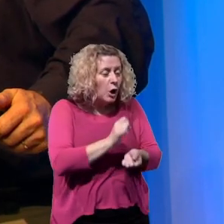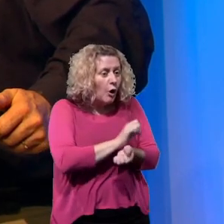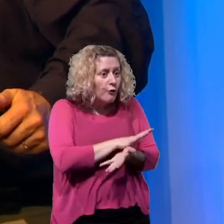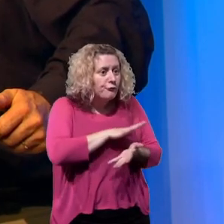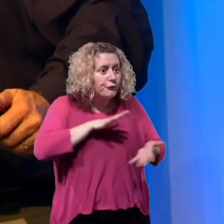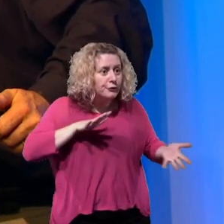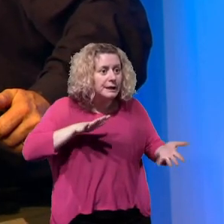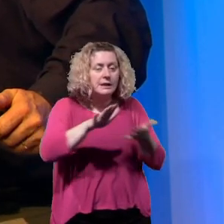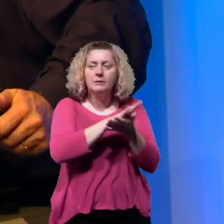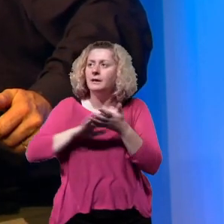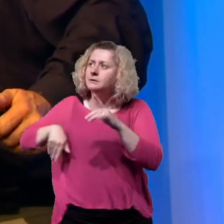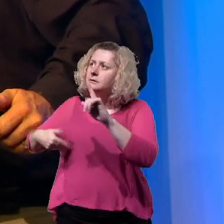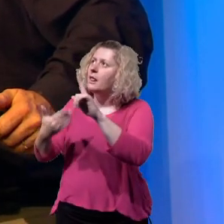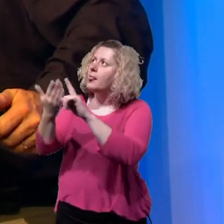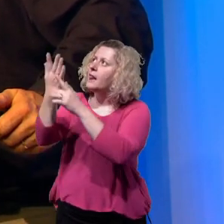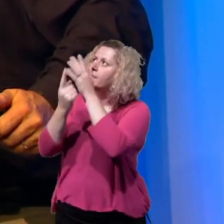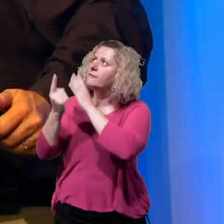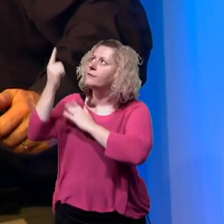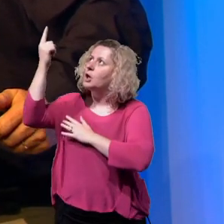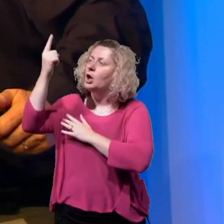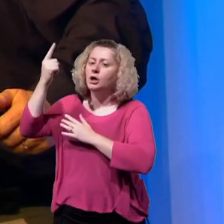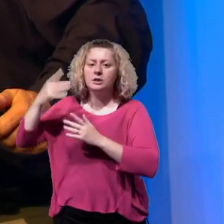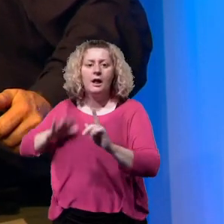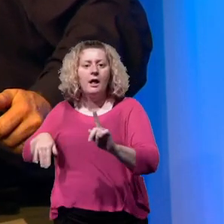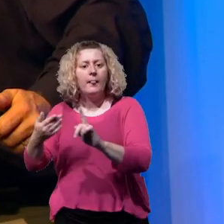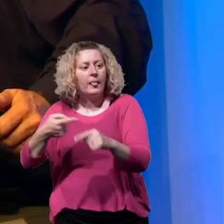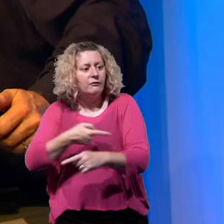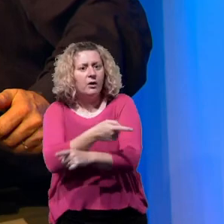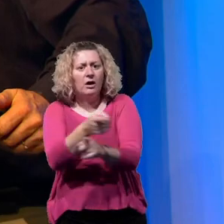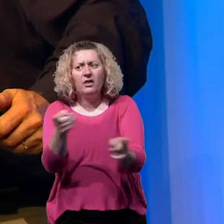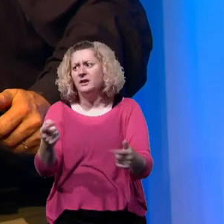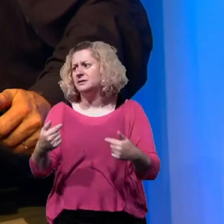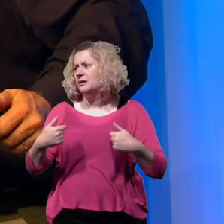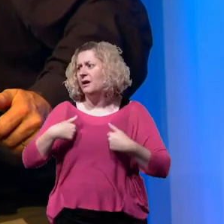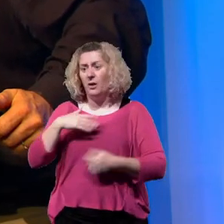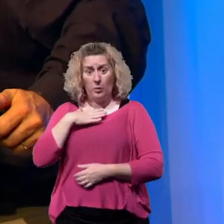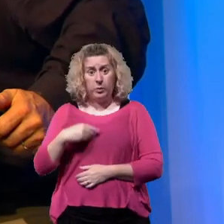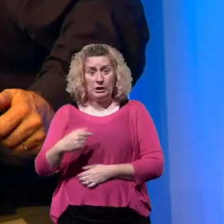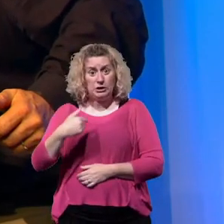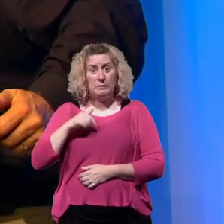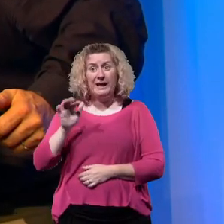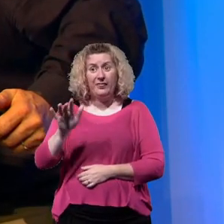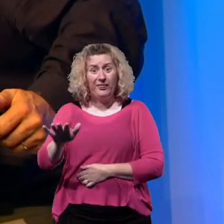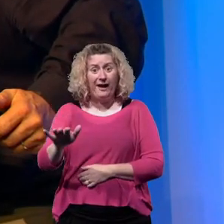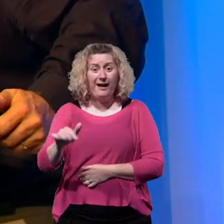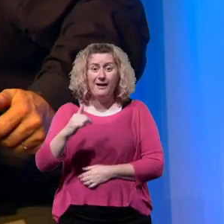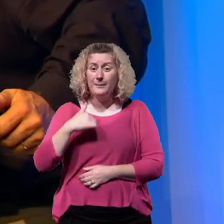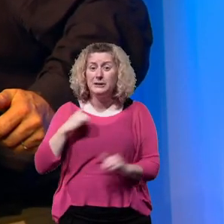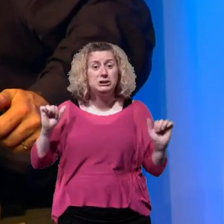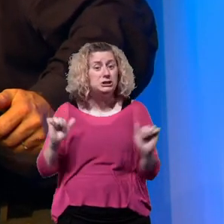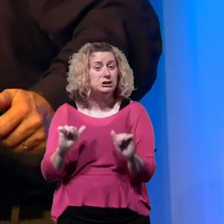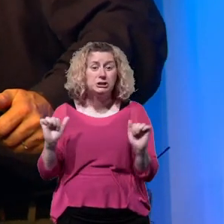liberty. Oh, brothers and sisters, I wish I was there. I'm so far from it, but I know it's the right direction.